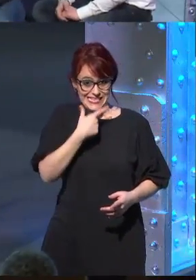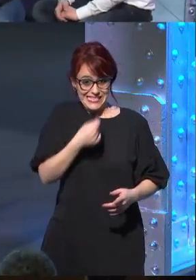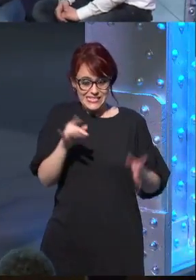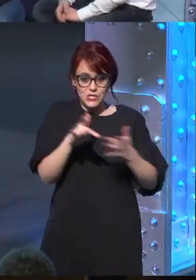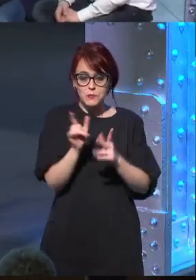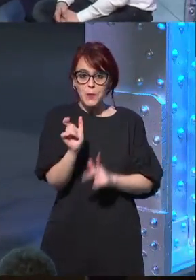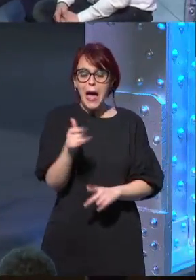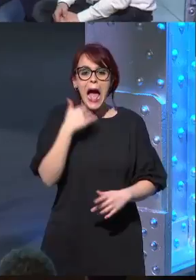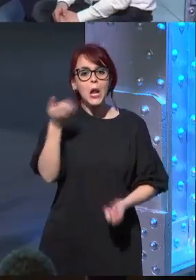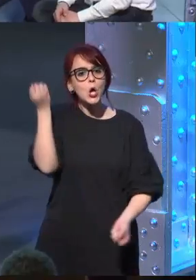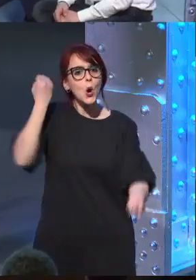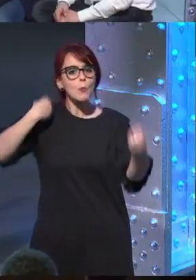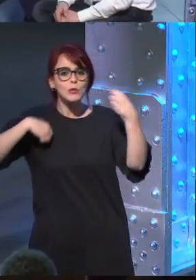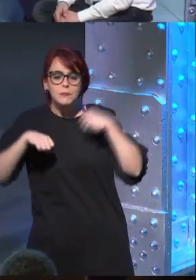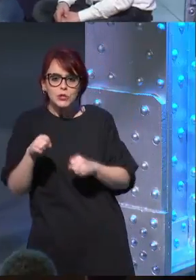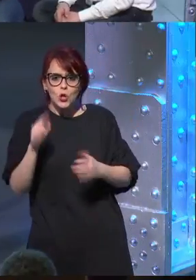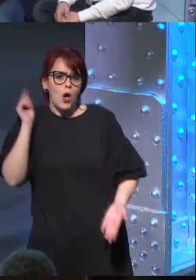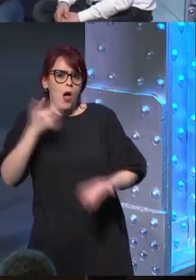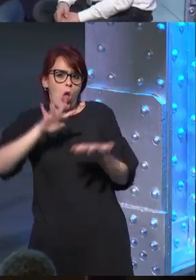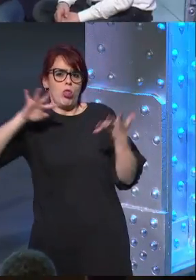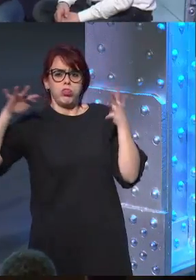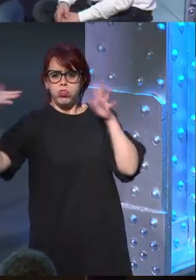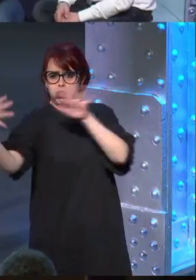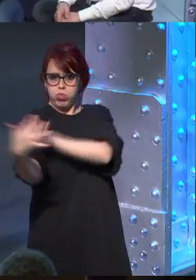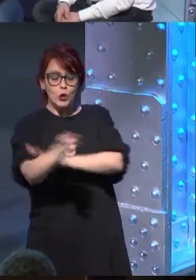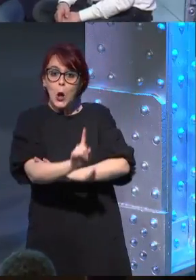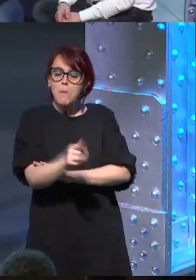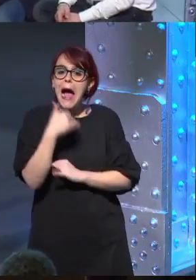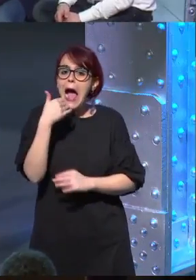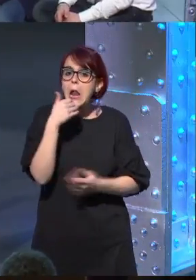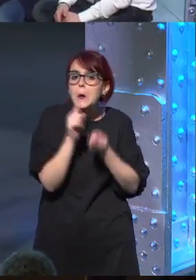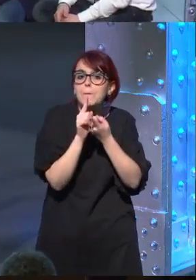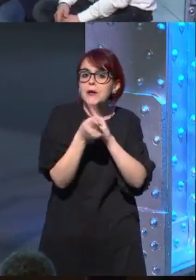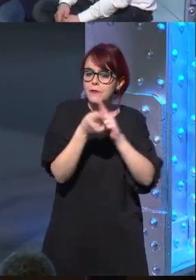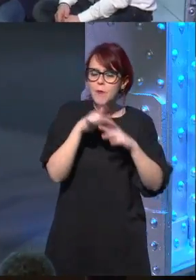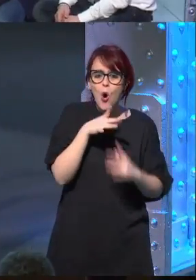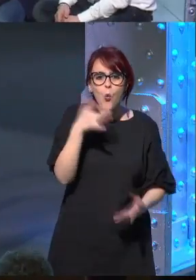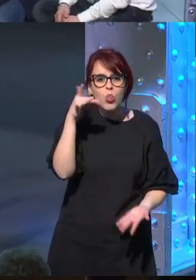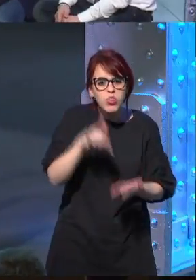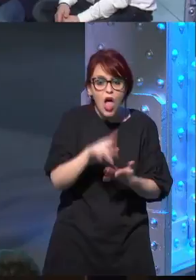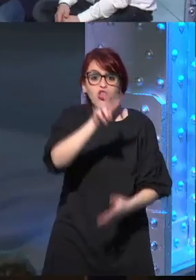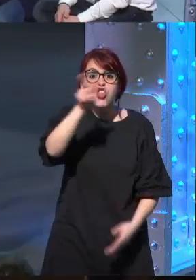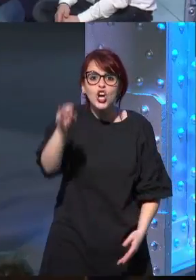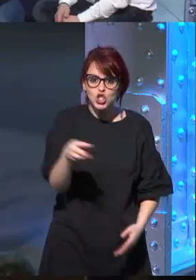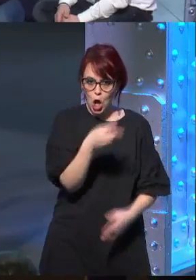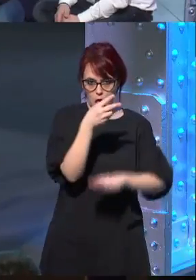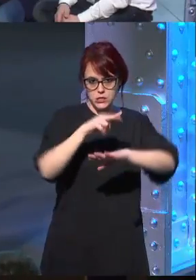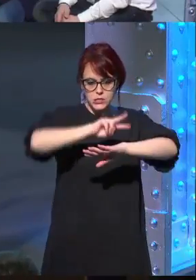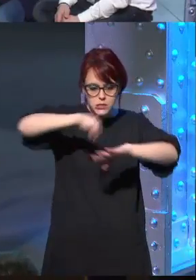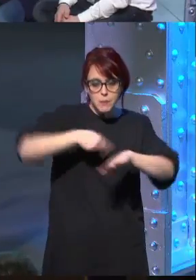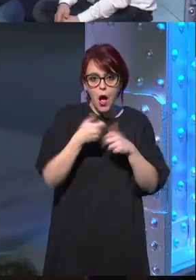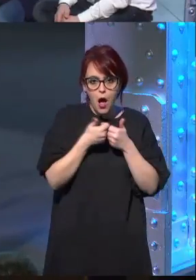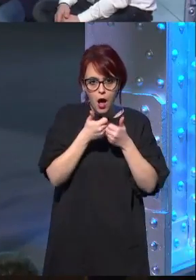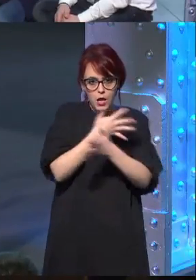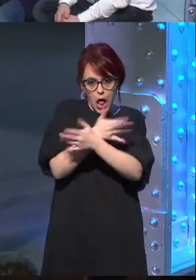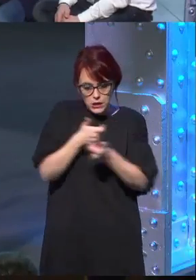I always suggest that we take it step by step so we can really change our behaviors. For instance,